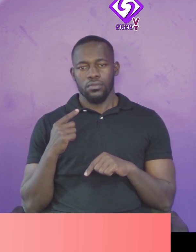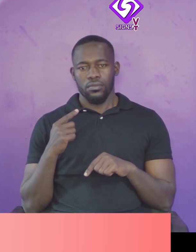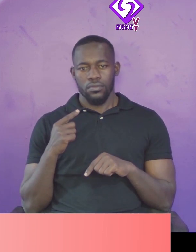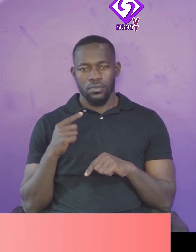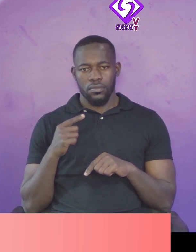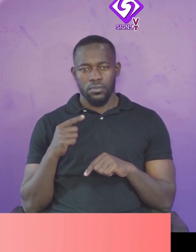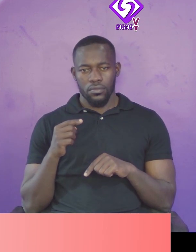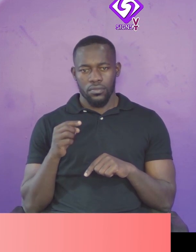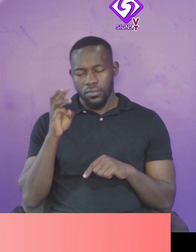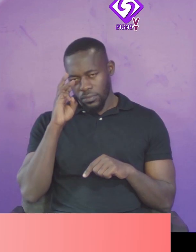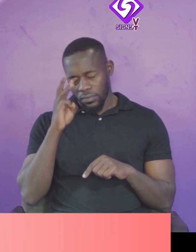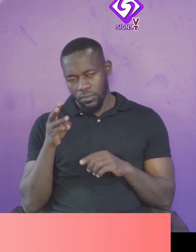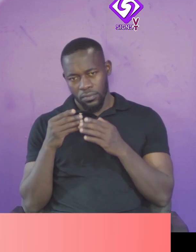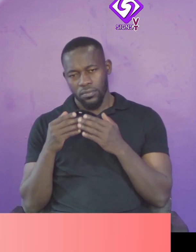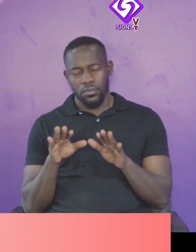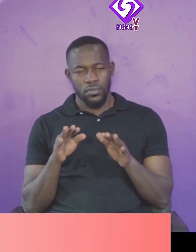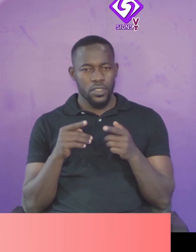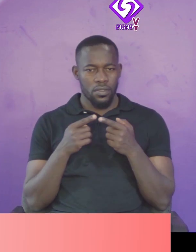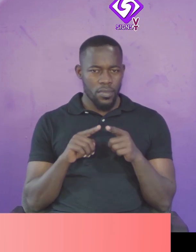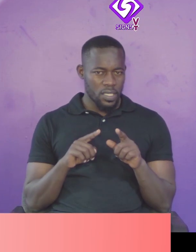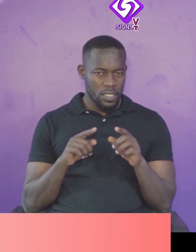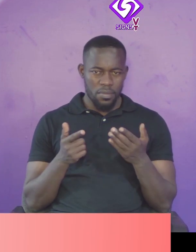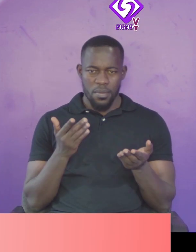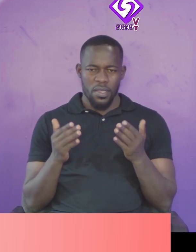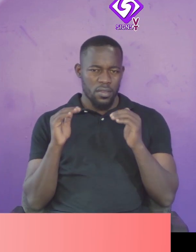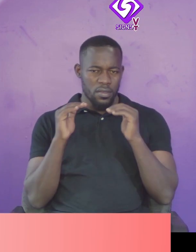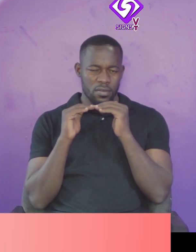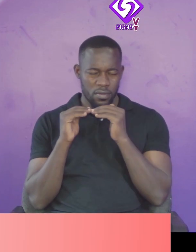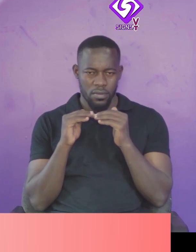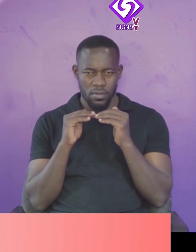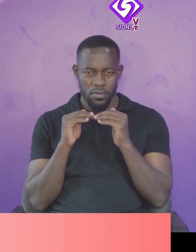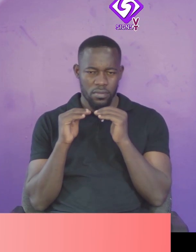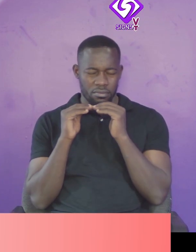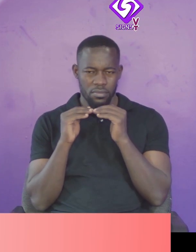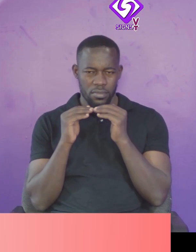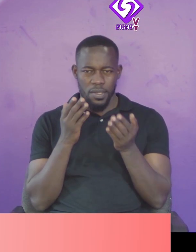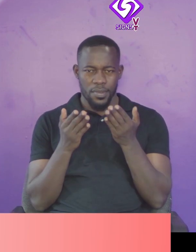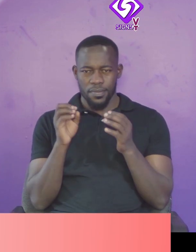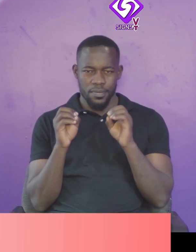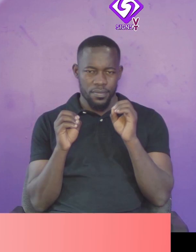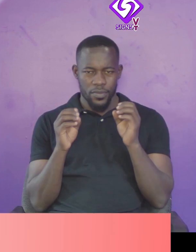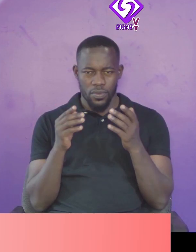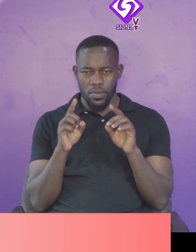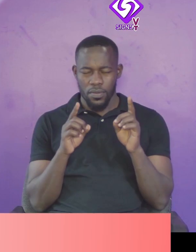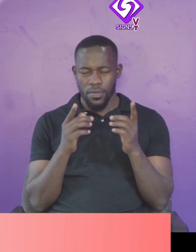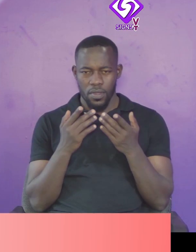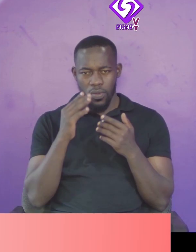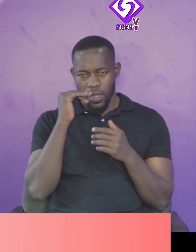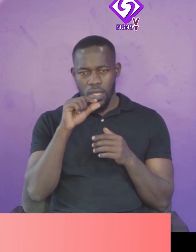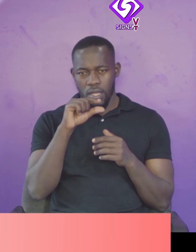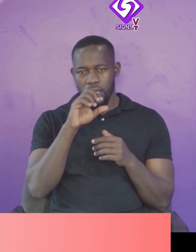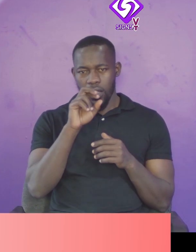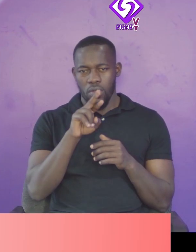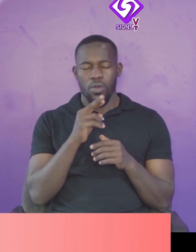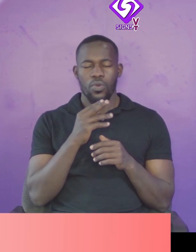win. I think the best they can do is a draw. Because I'm sure Gor, they want to